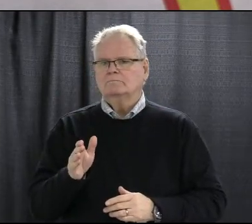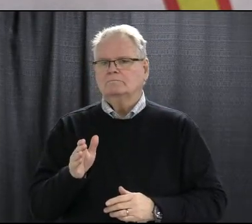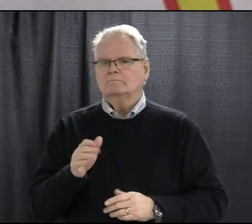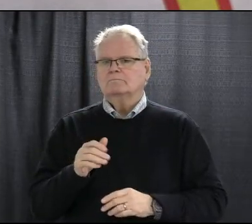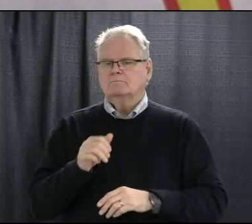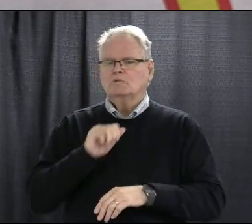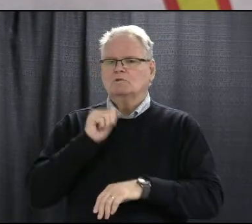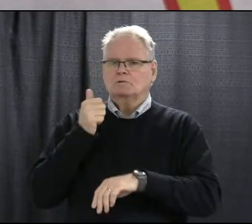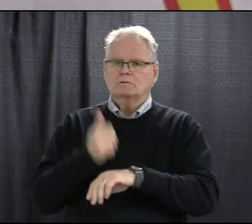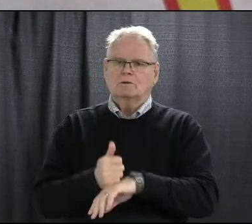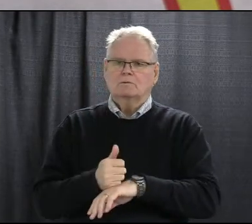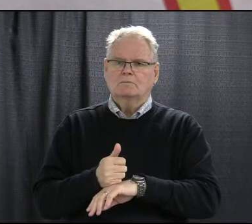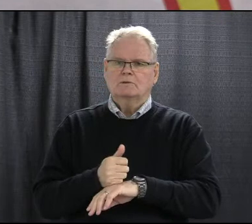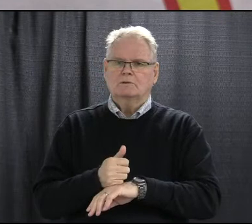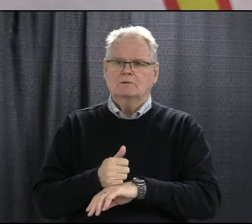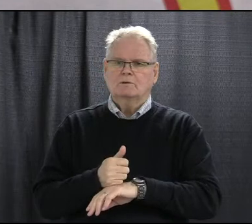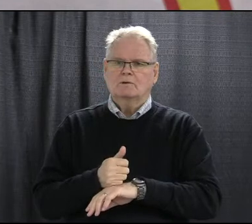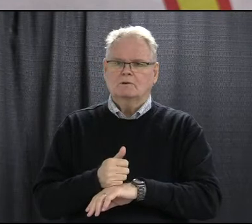Clair's building